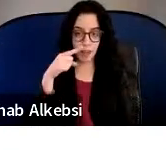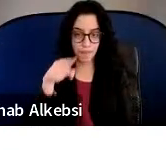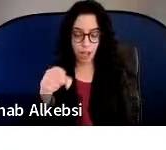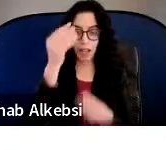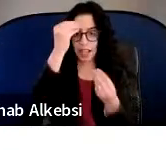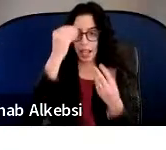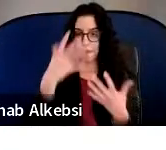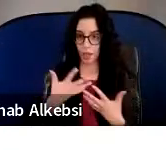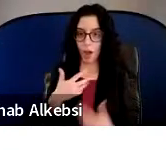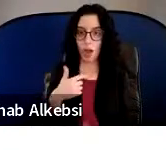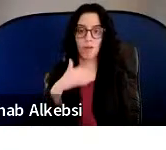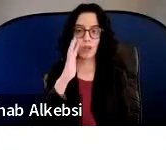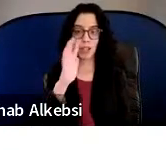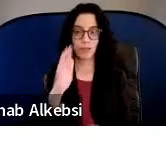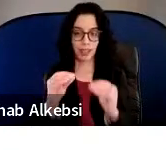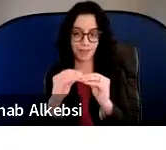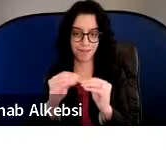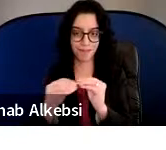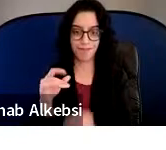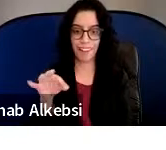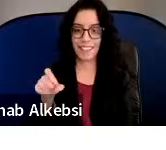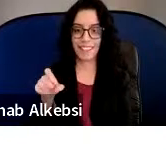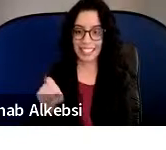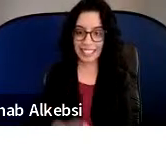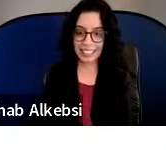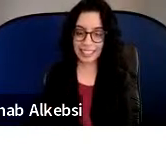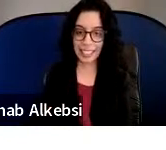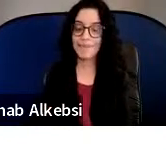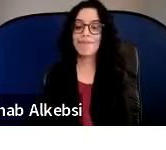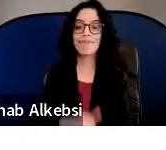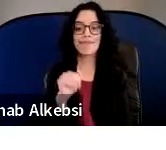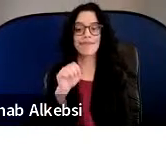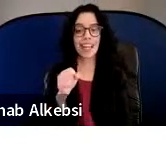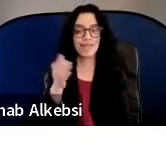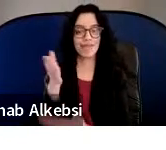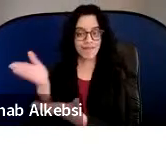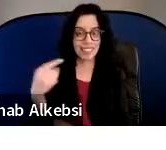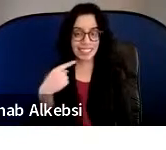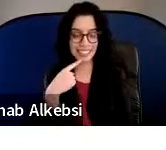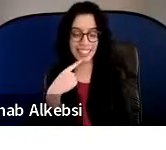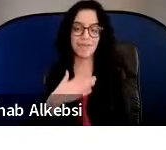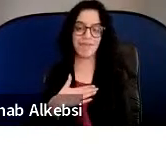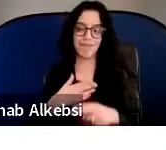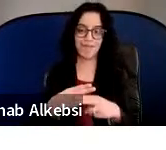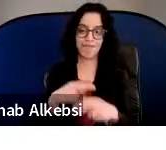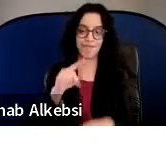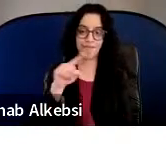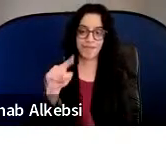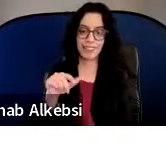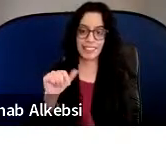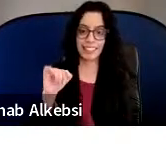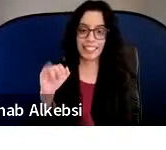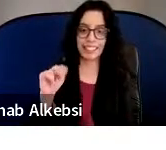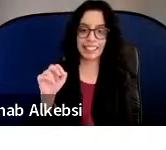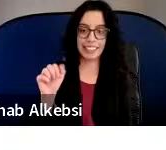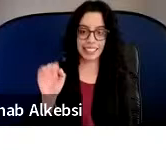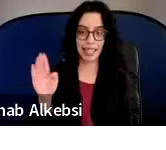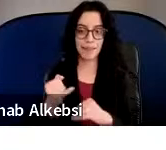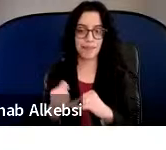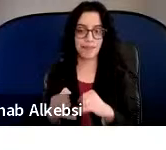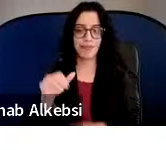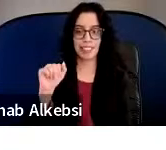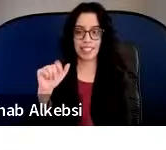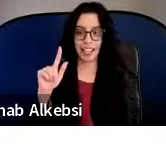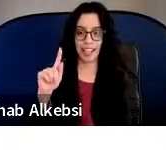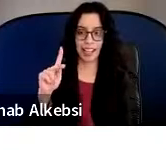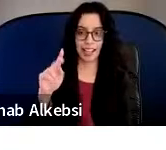with the background I have in terms of accessibility for those watching the signed presentation. Please do let us know.